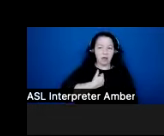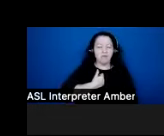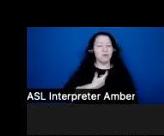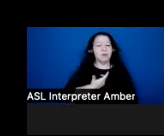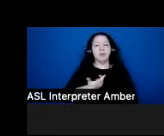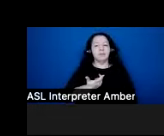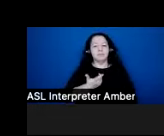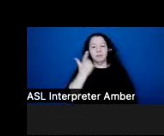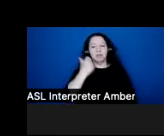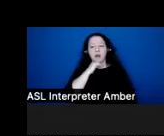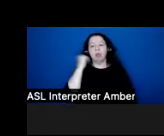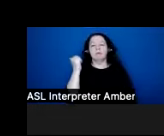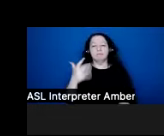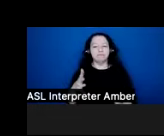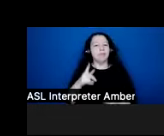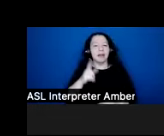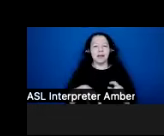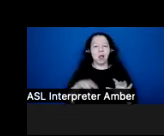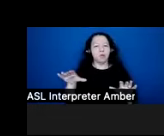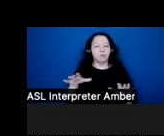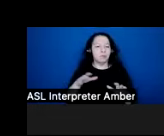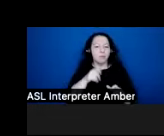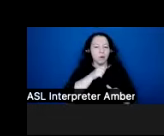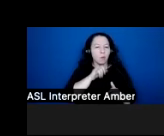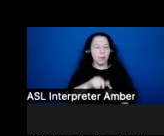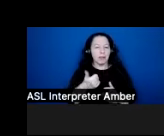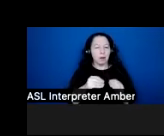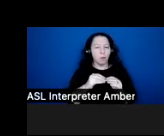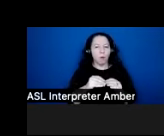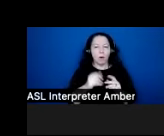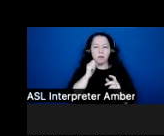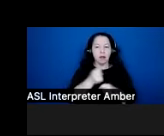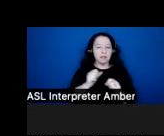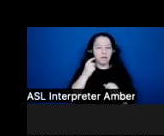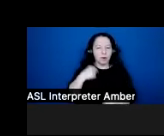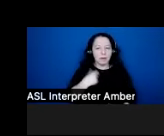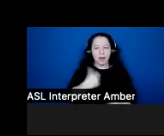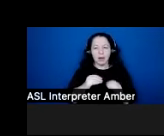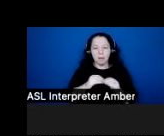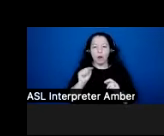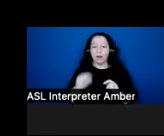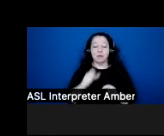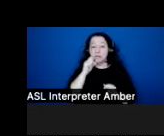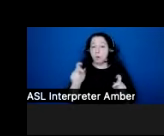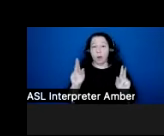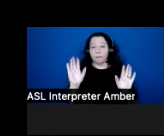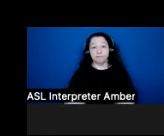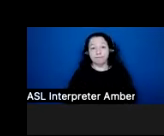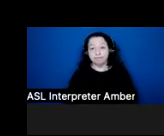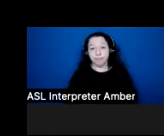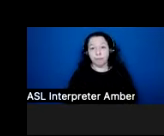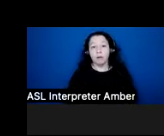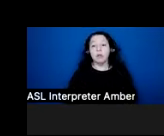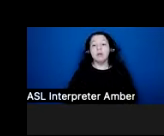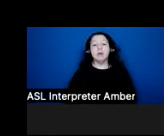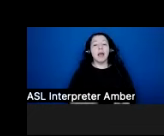is not okay for me to be in this space. It's not safe, and it's not okay. And then